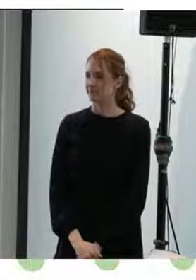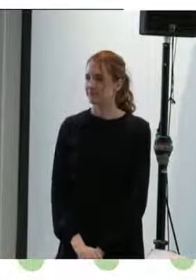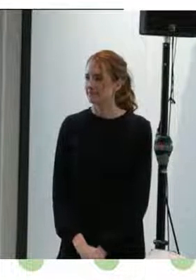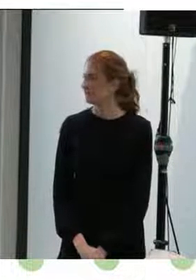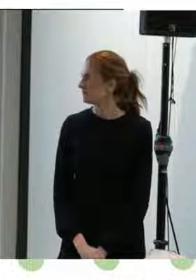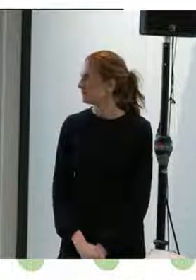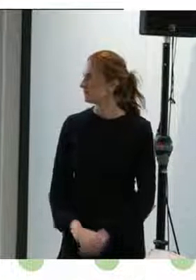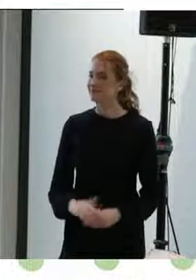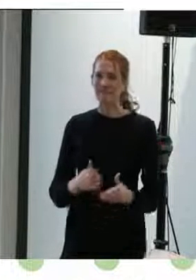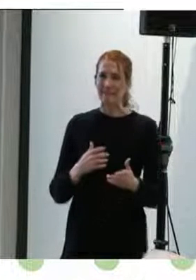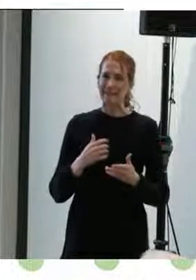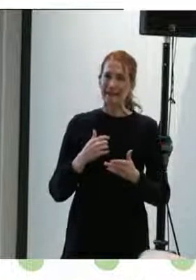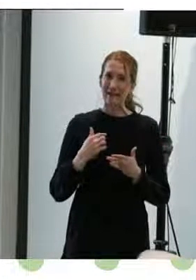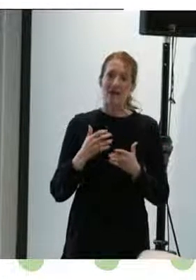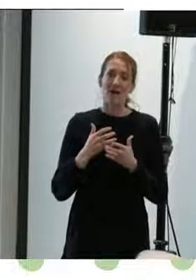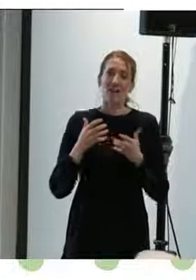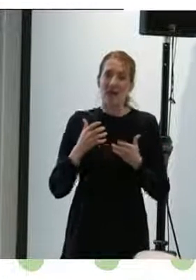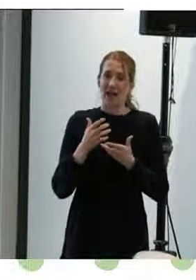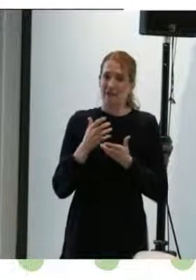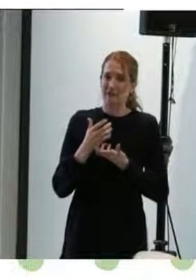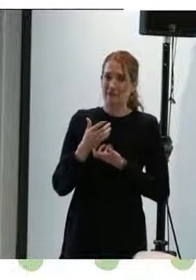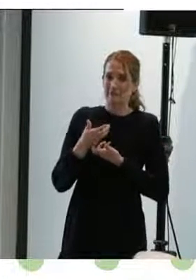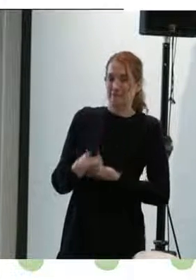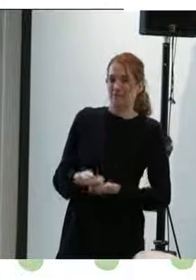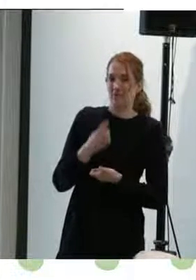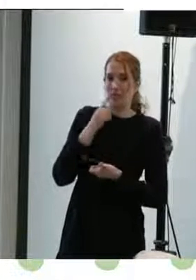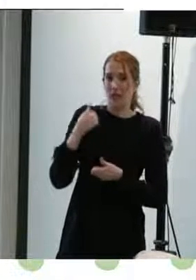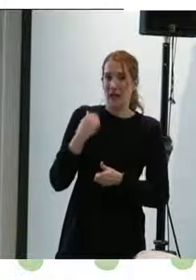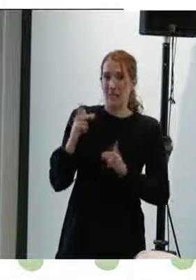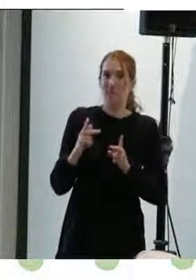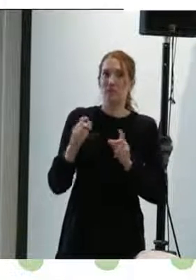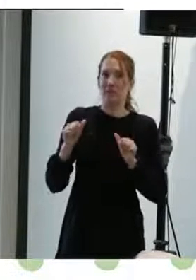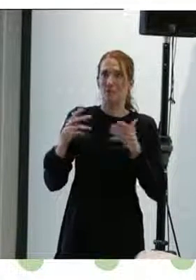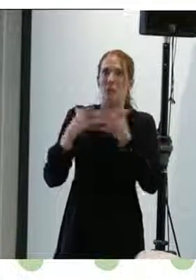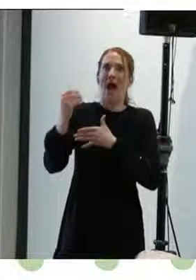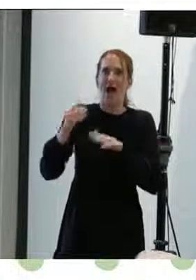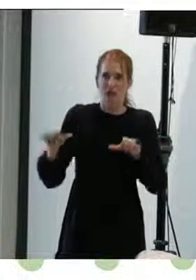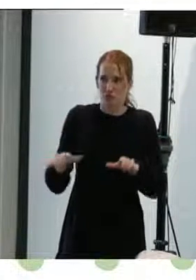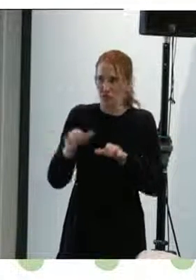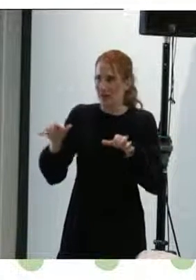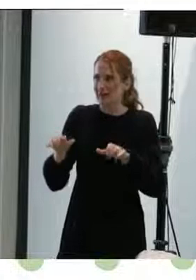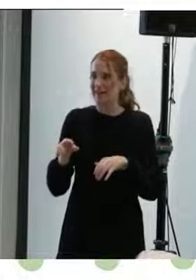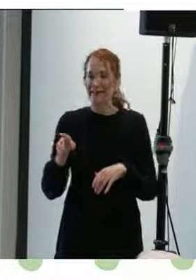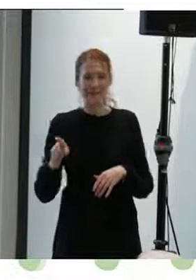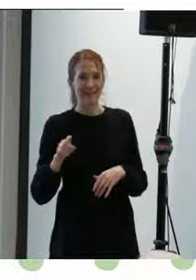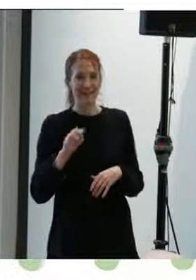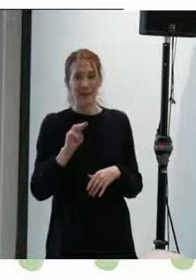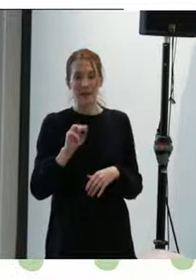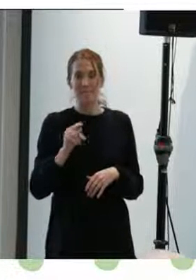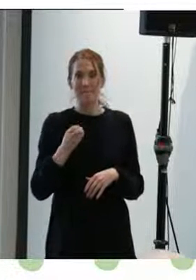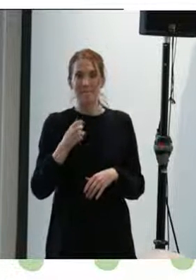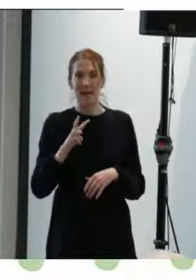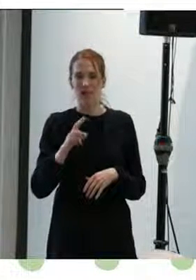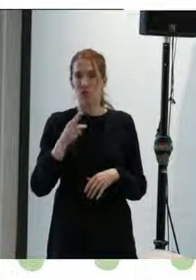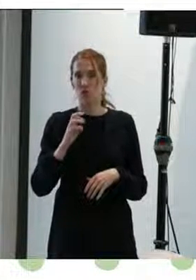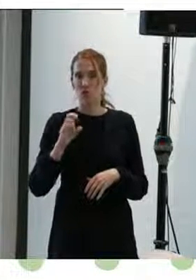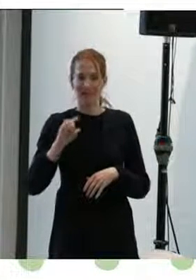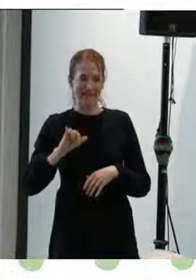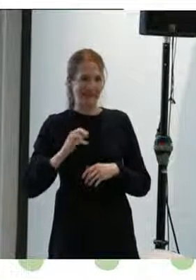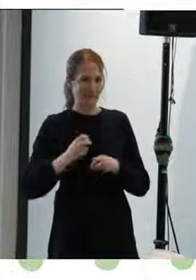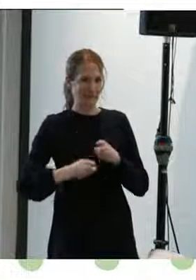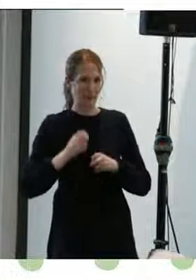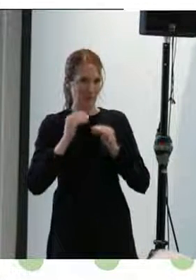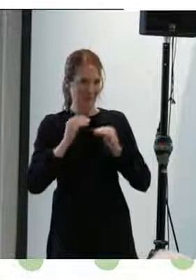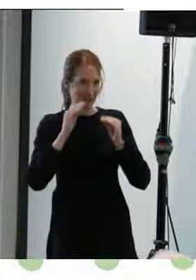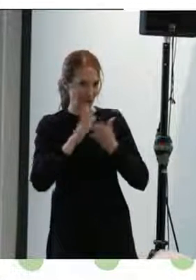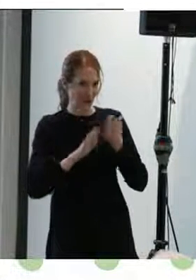I have a lot of faith in young people to go out and do this work. Occupational hazard of teaching college. Given that these interviews took place before